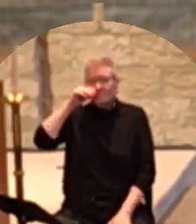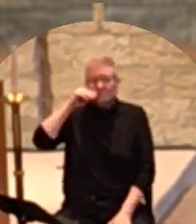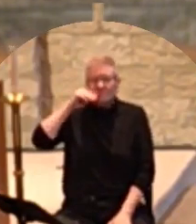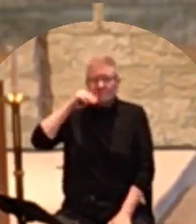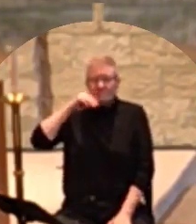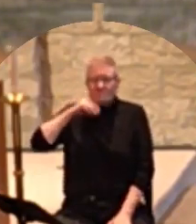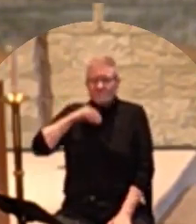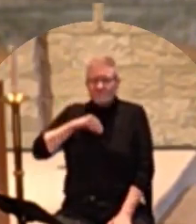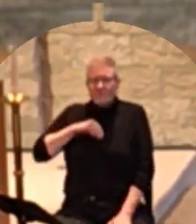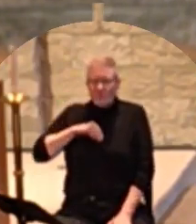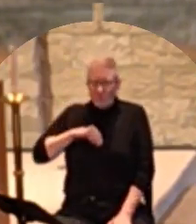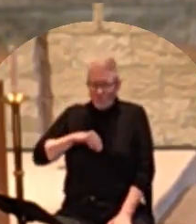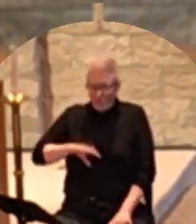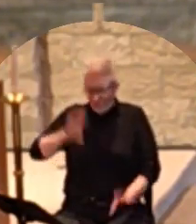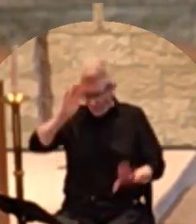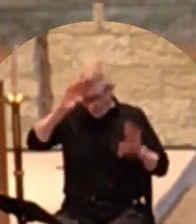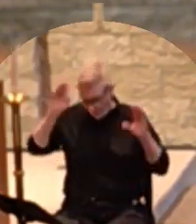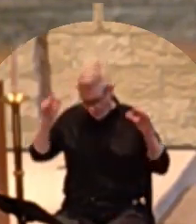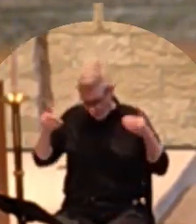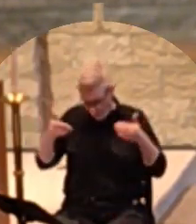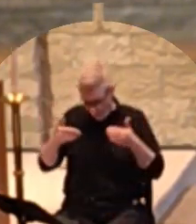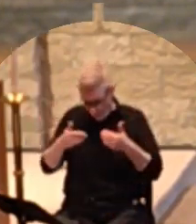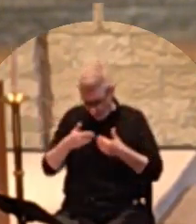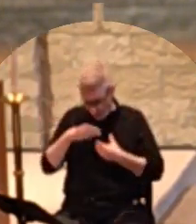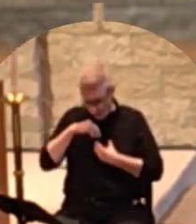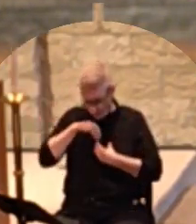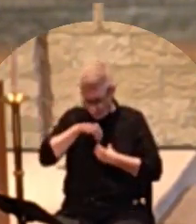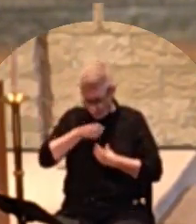and I move within.